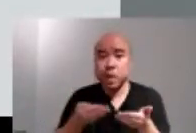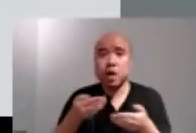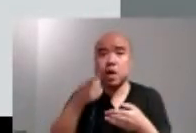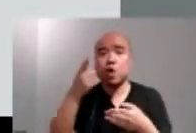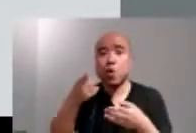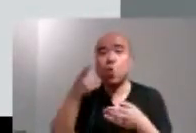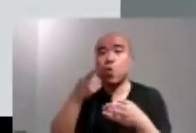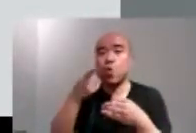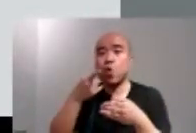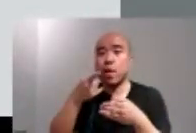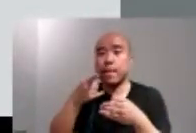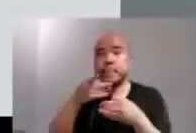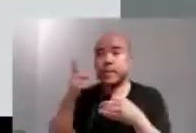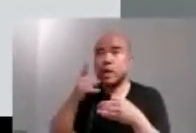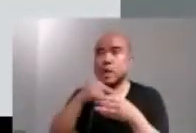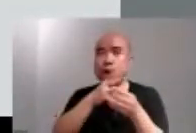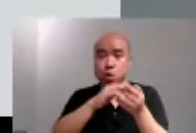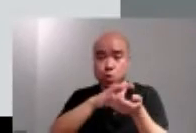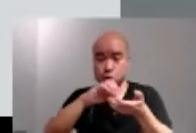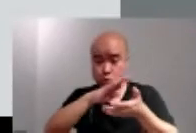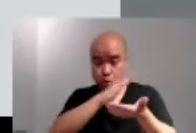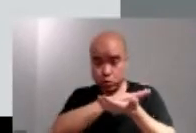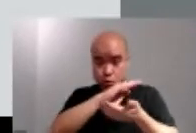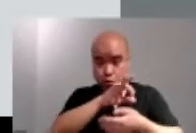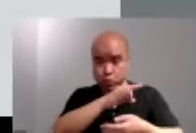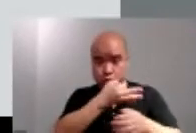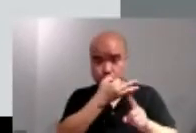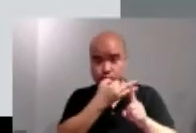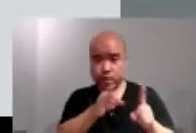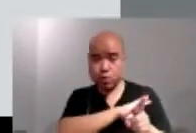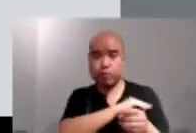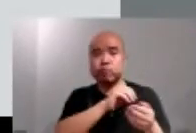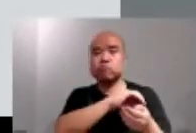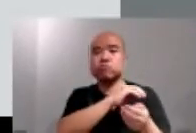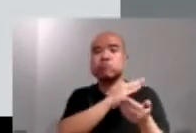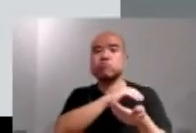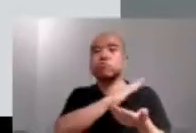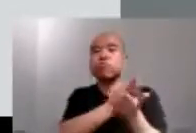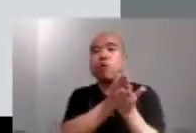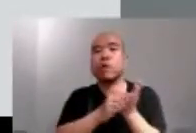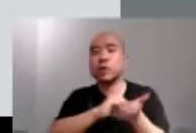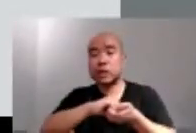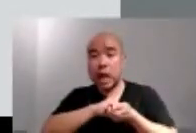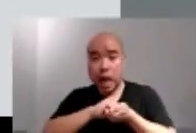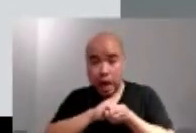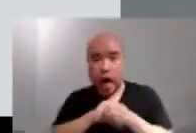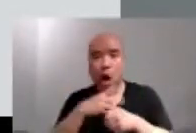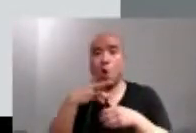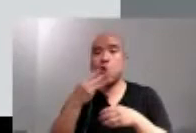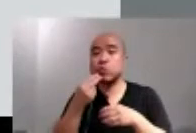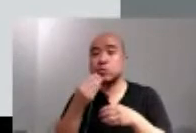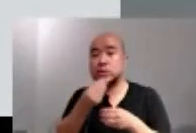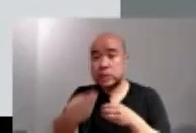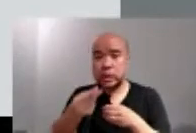culture through applications that are donated by the number of work. Founded in 2012,